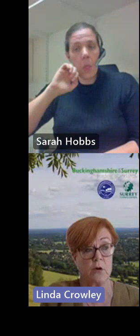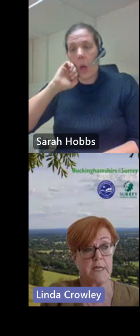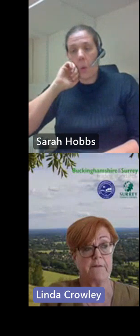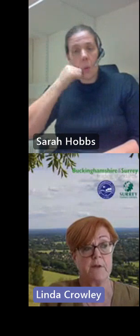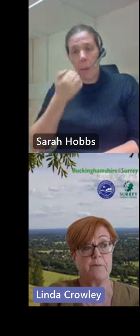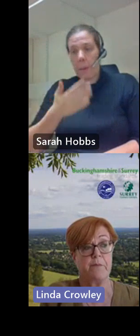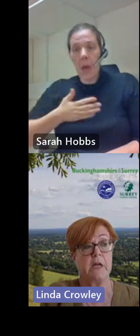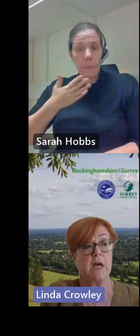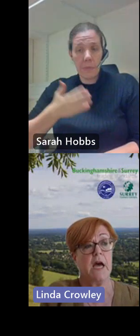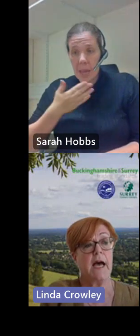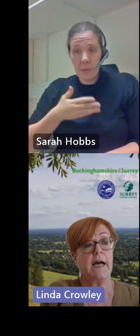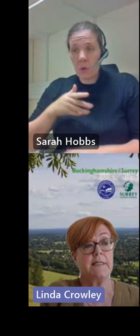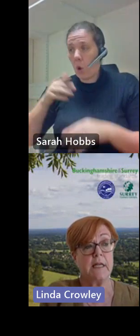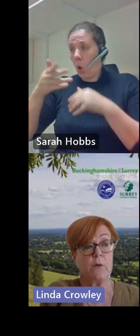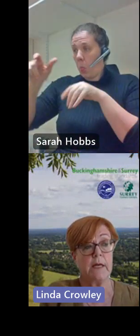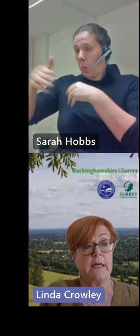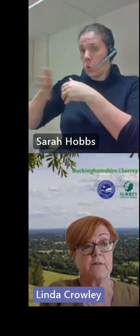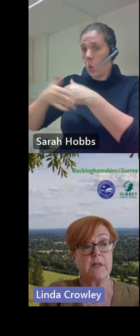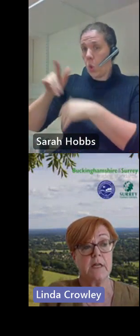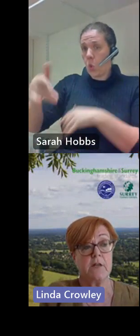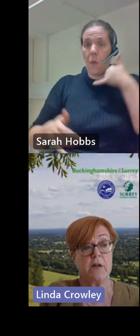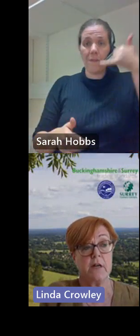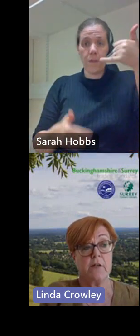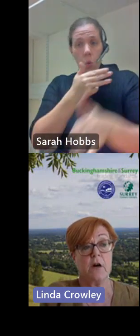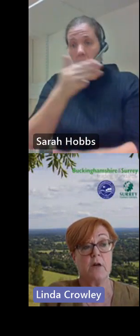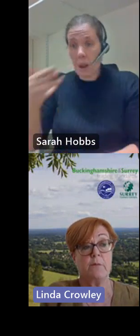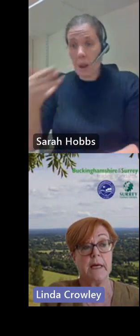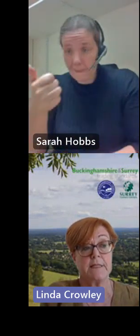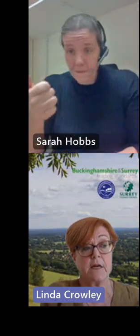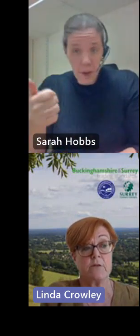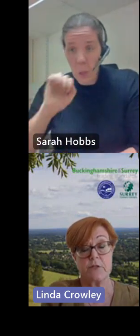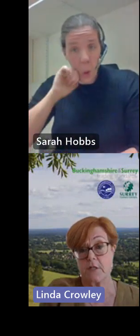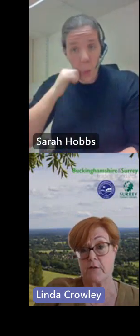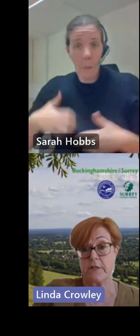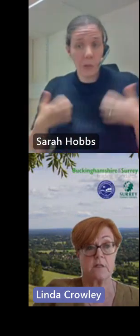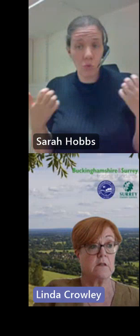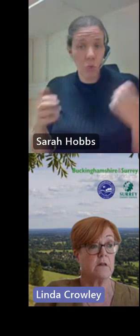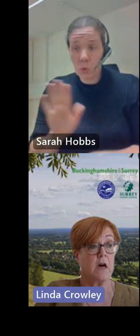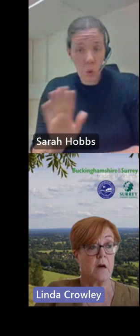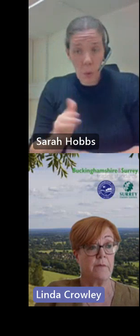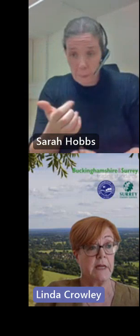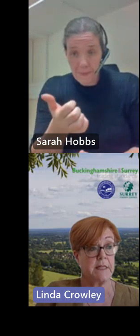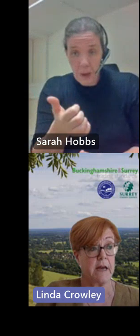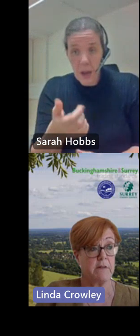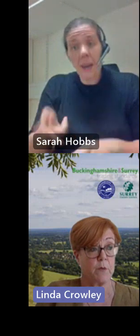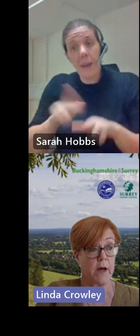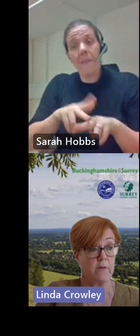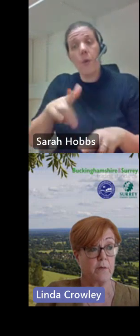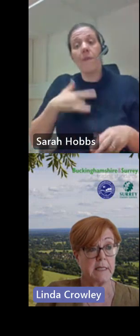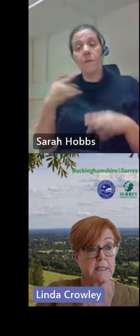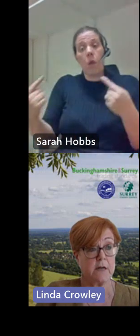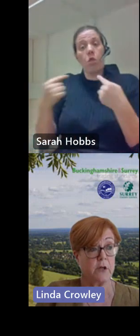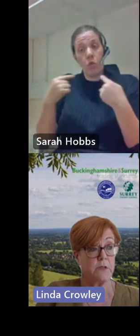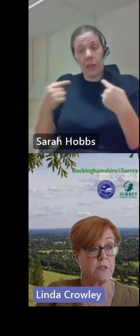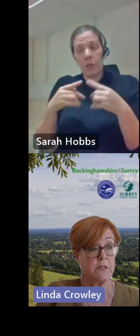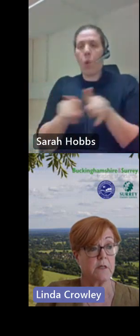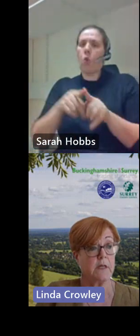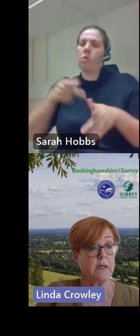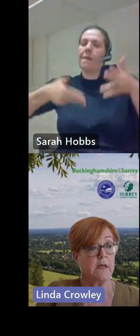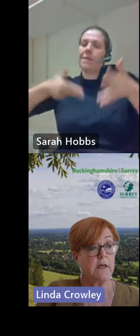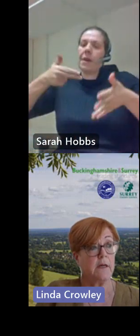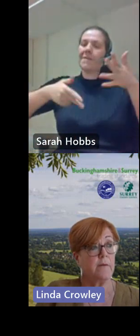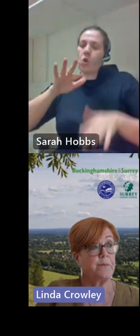you contact them. And equally, the 999 BSL service is there as well for BSL